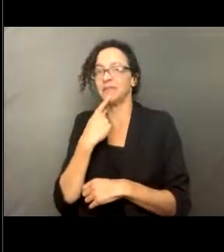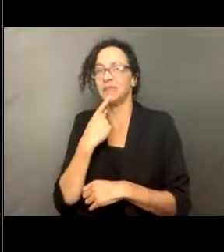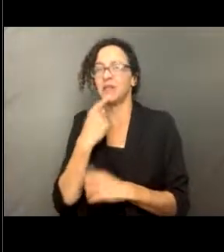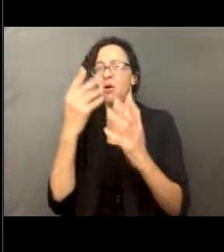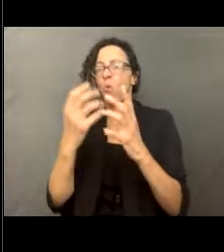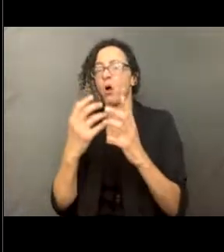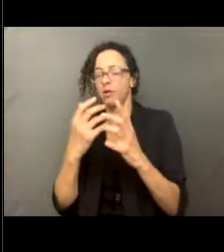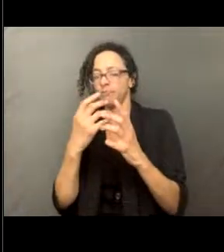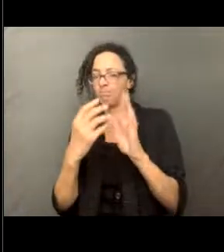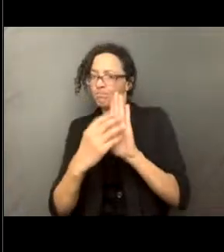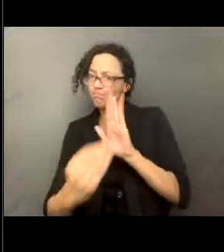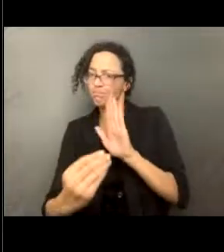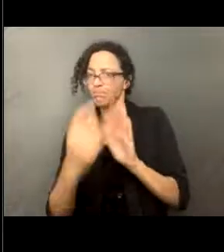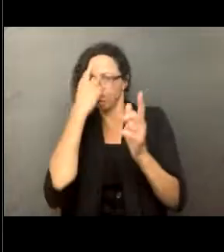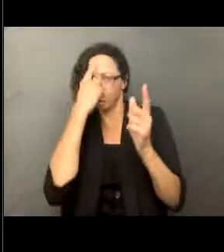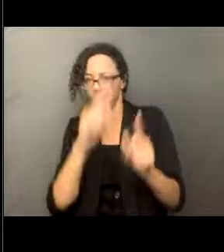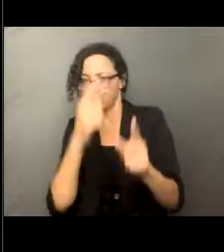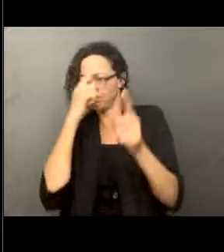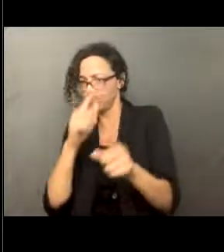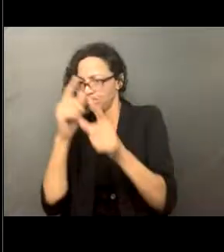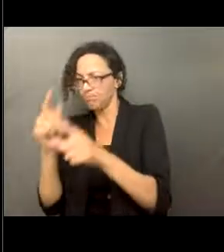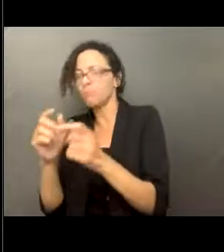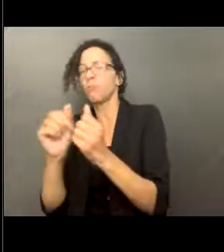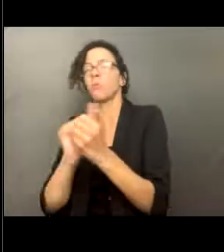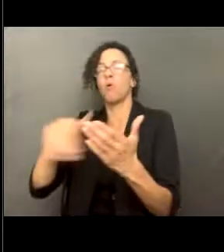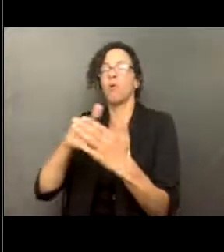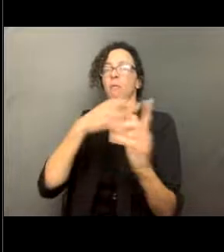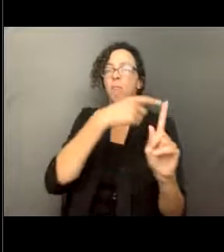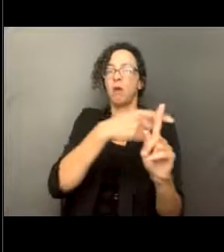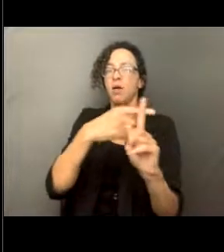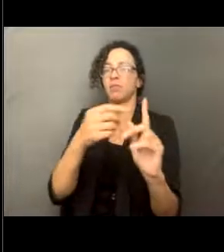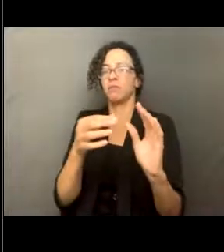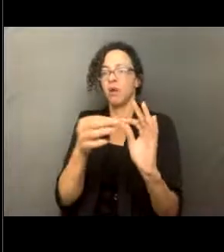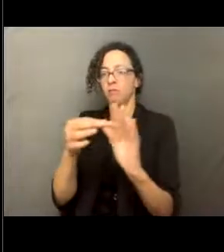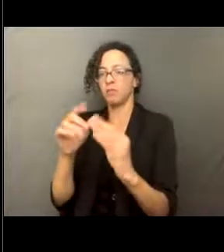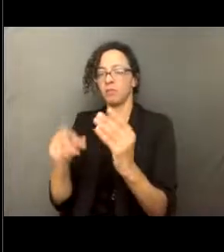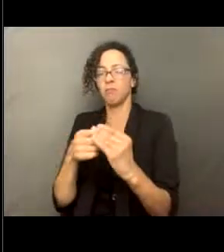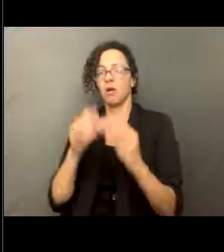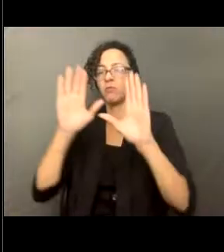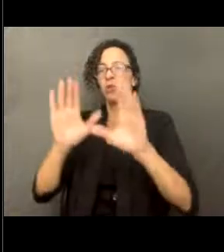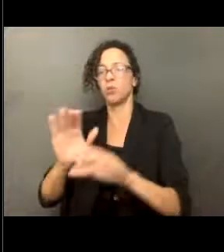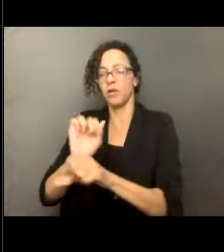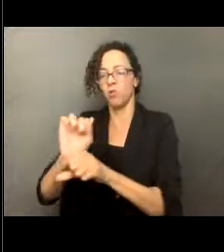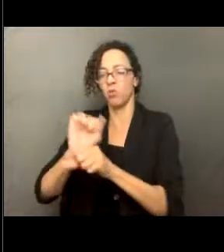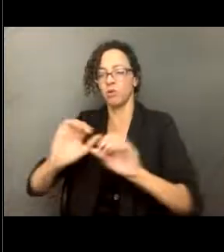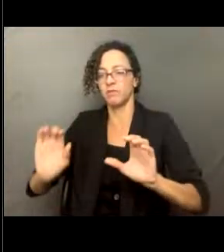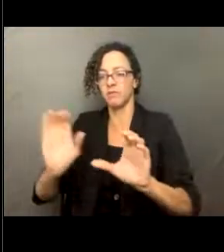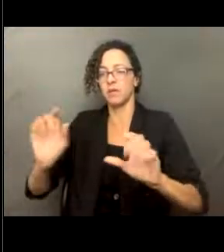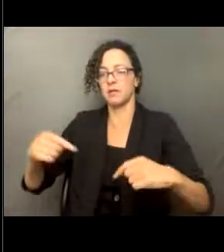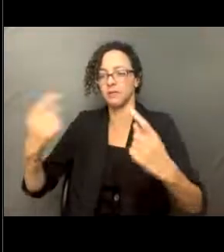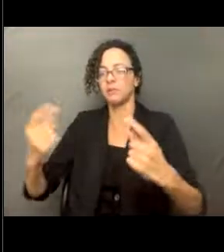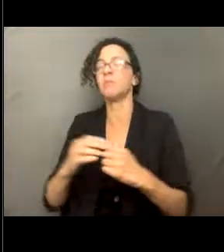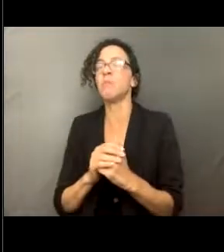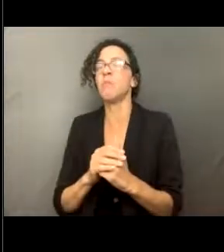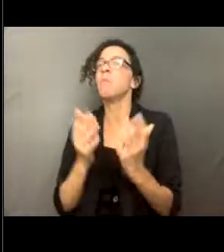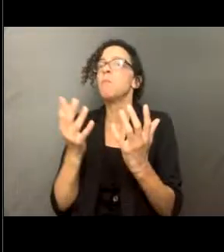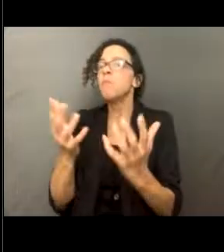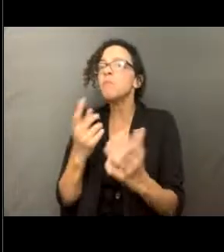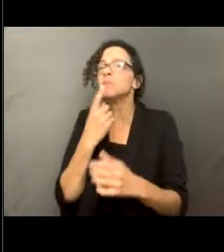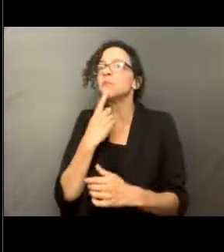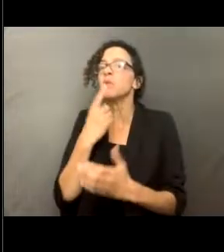all of the positive comments that have been made and the great work that's been done. I would just say as we look towards ex officios